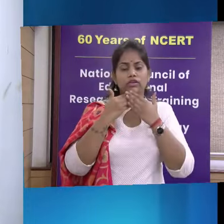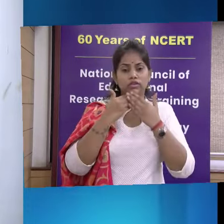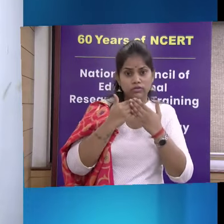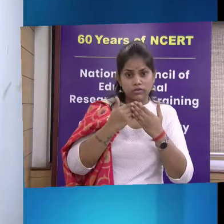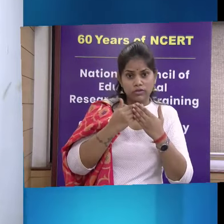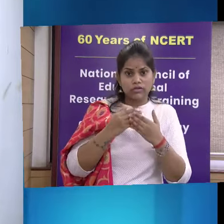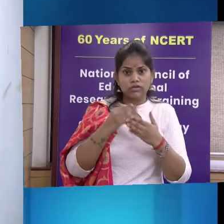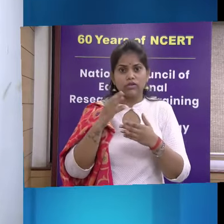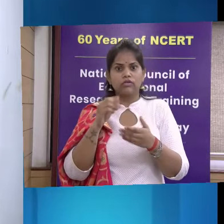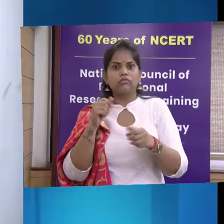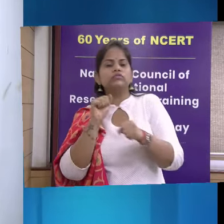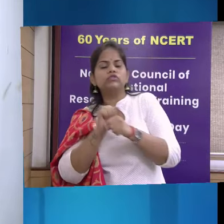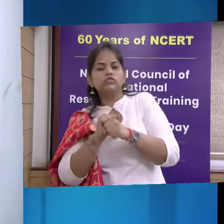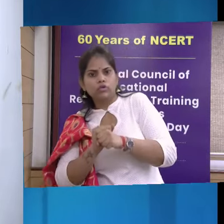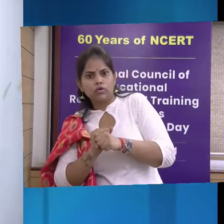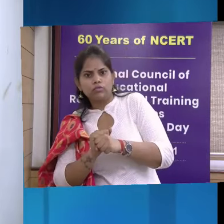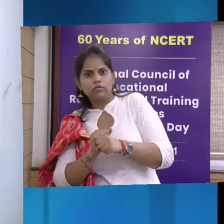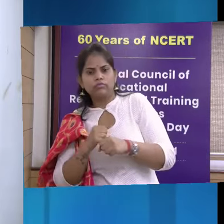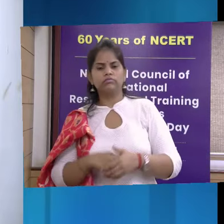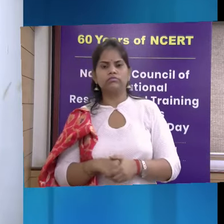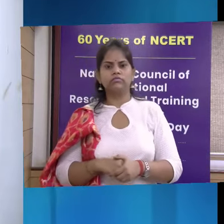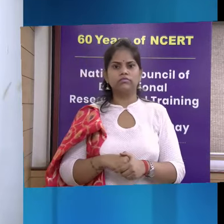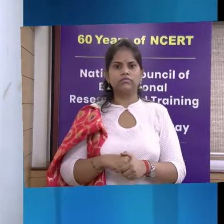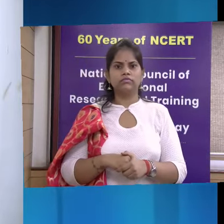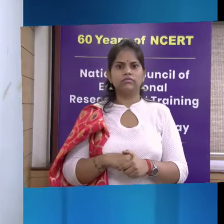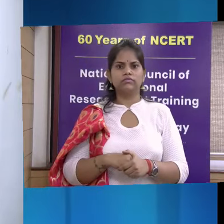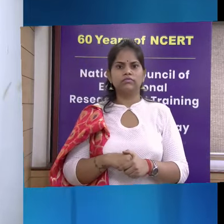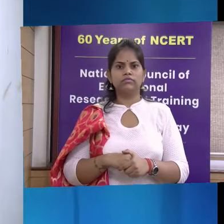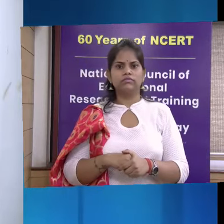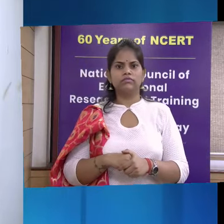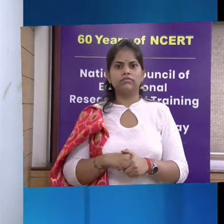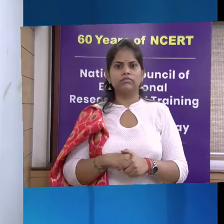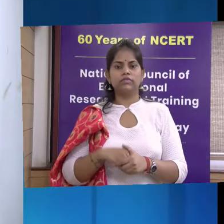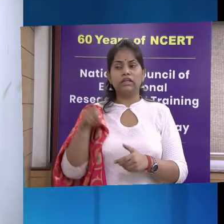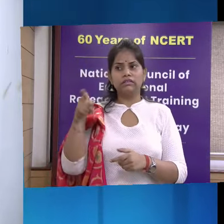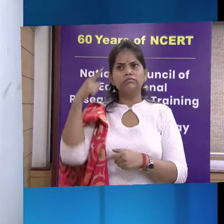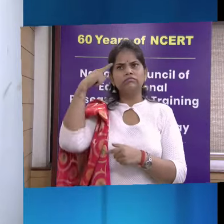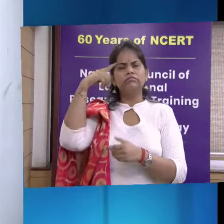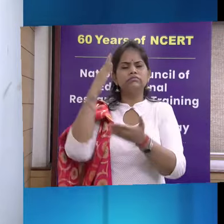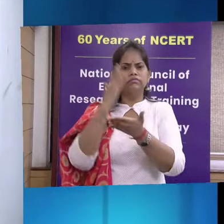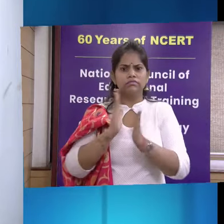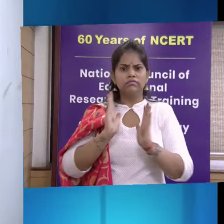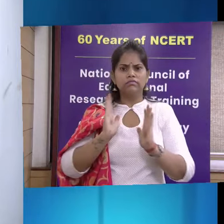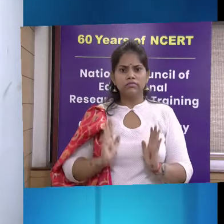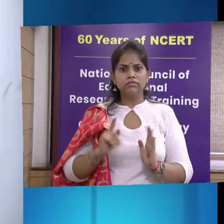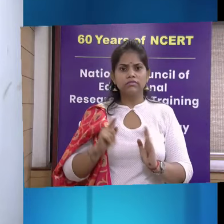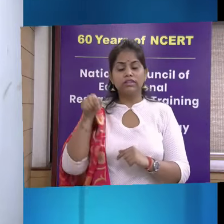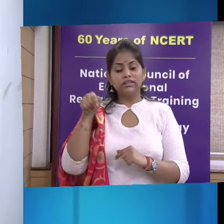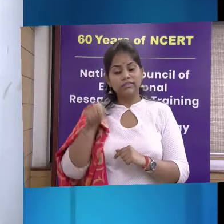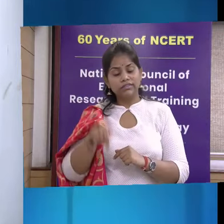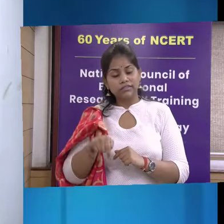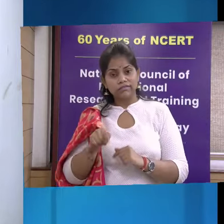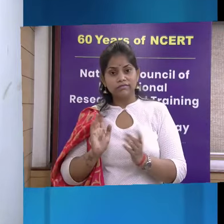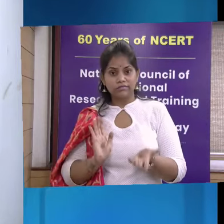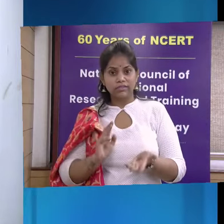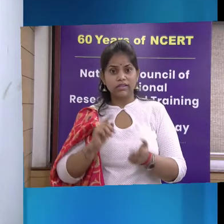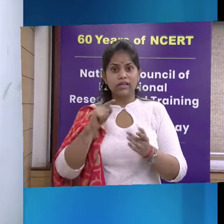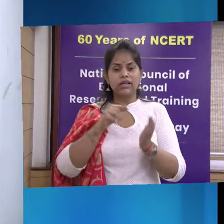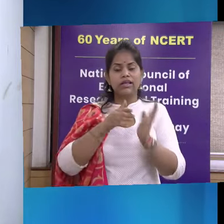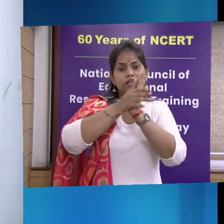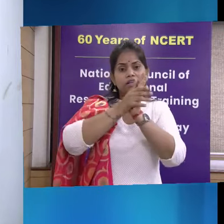necessary. Integration, that is, he also believed that there should be one